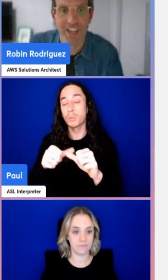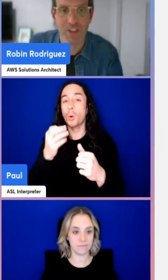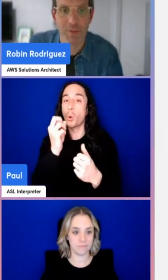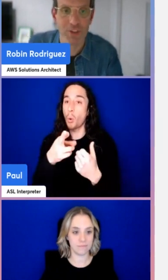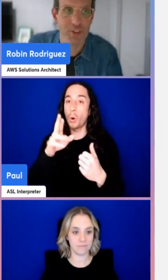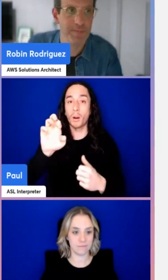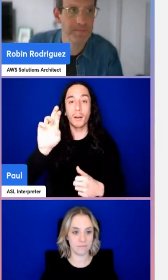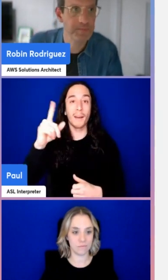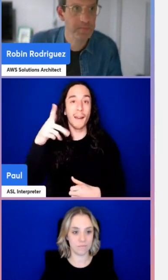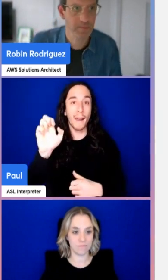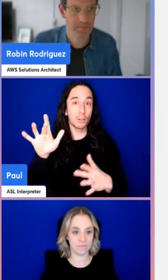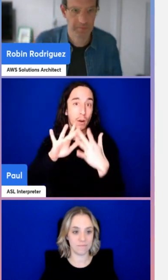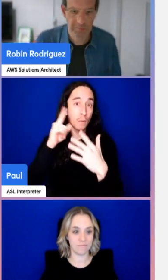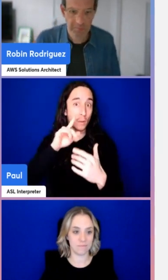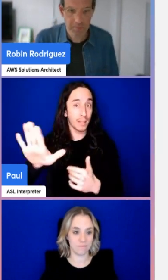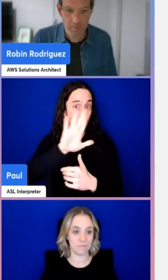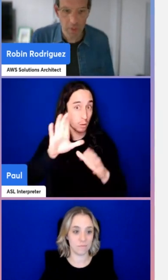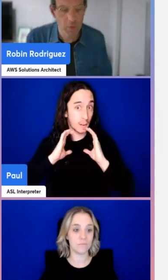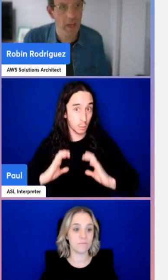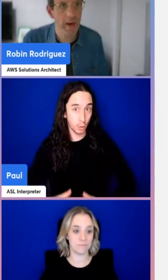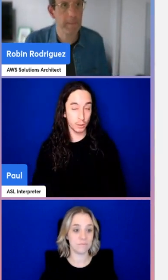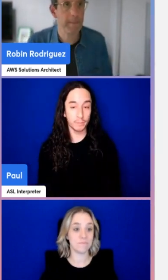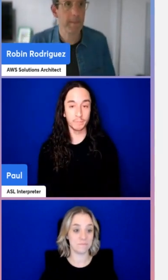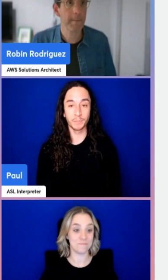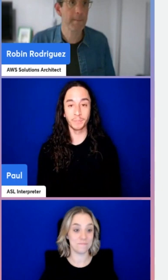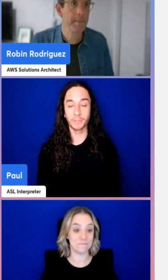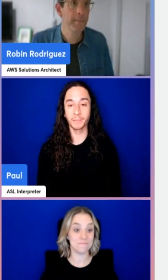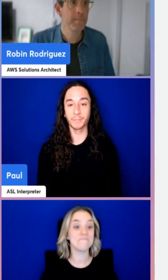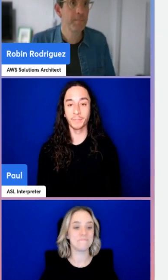their customers. Okay.